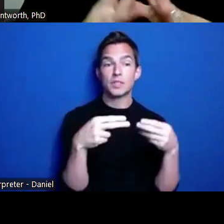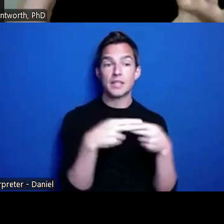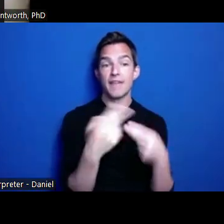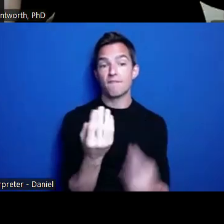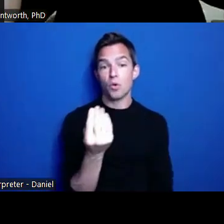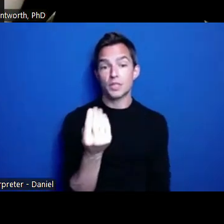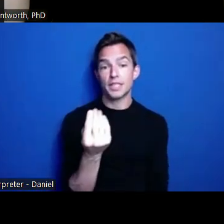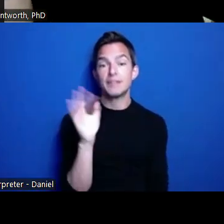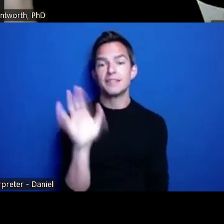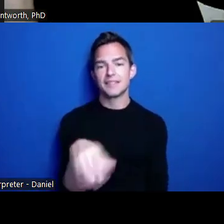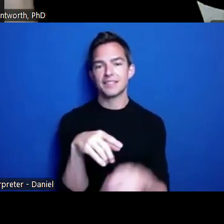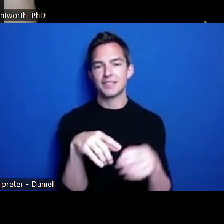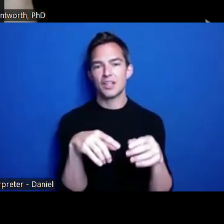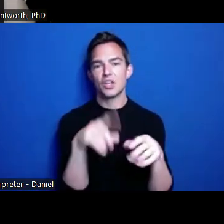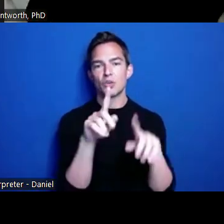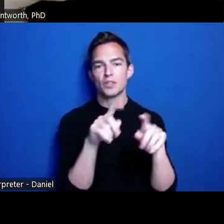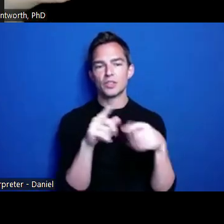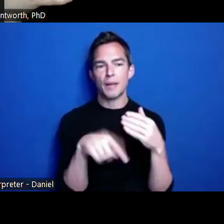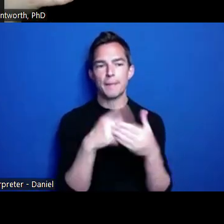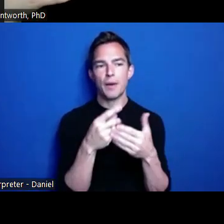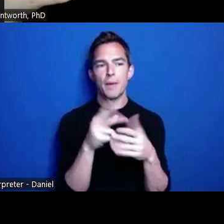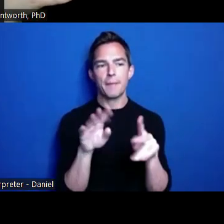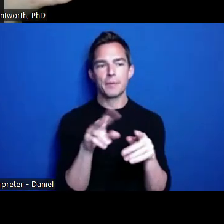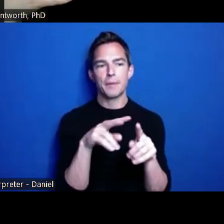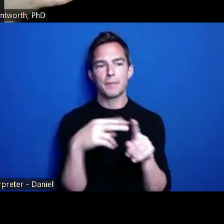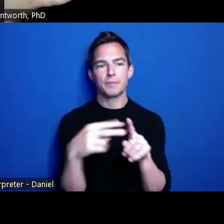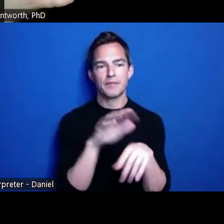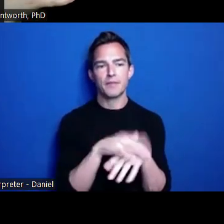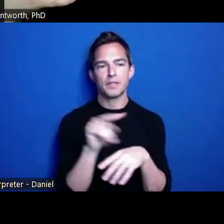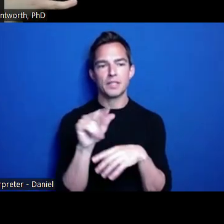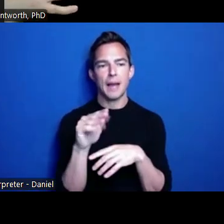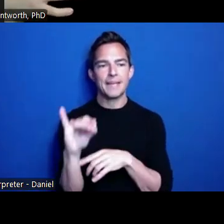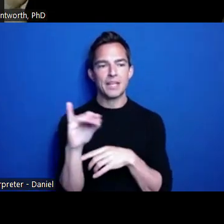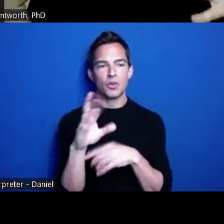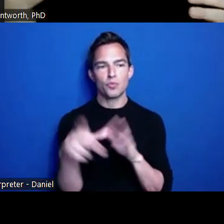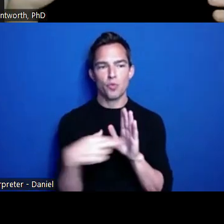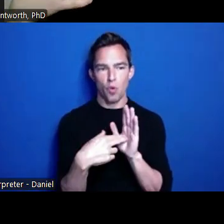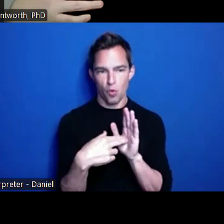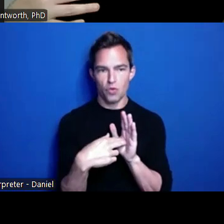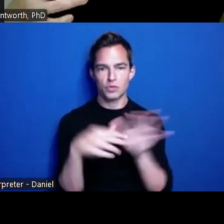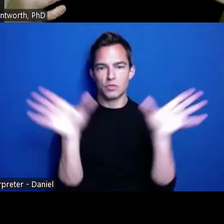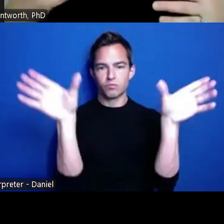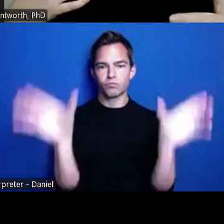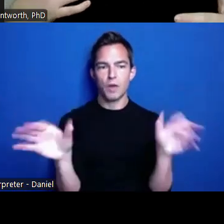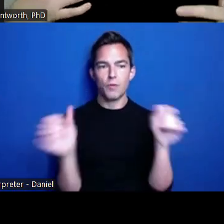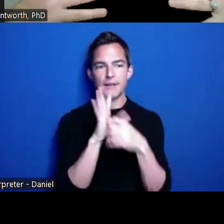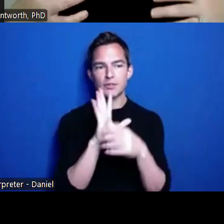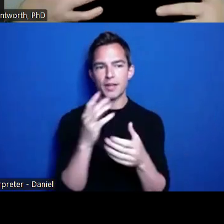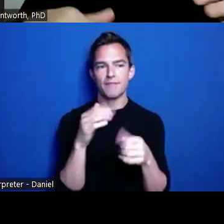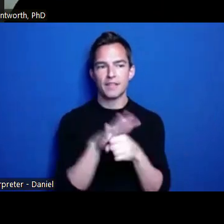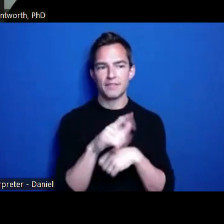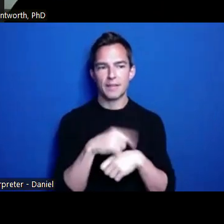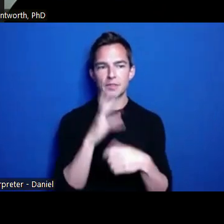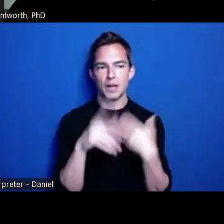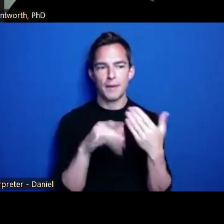14. That is those questions about people's perspectives on NAMI's role, because I want to make sure we have time to talk about that. But we